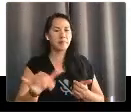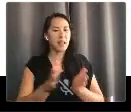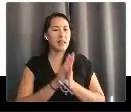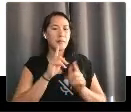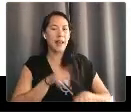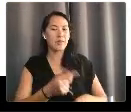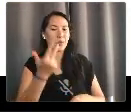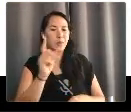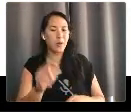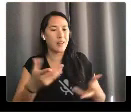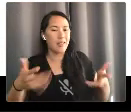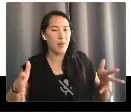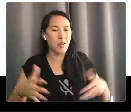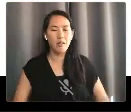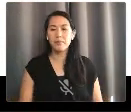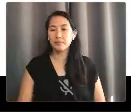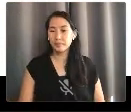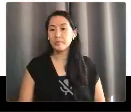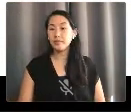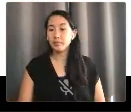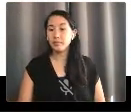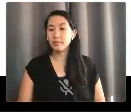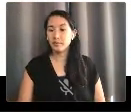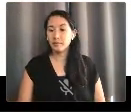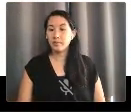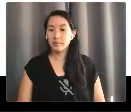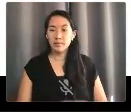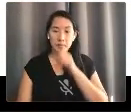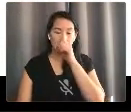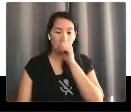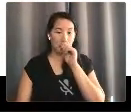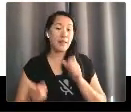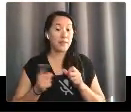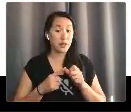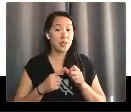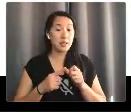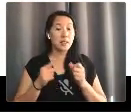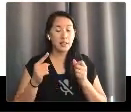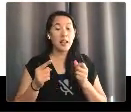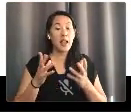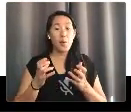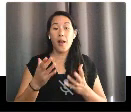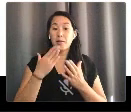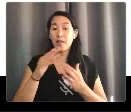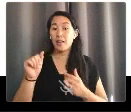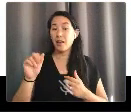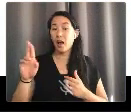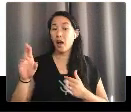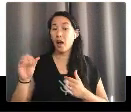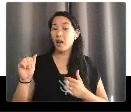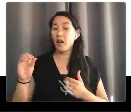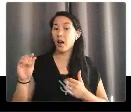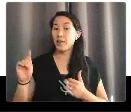All right, so before I reveal the final question, I would like to thank my colleagues in Aotearoa, which is the First Nations